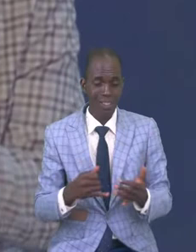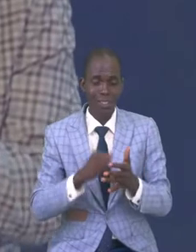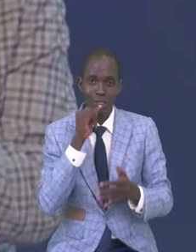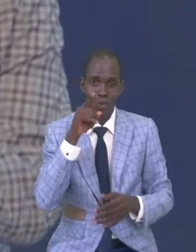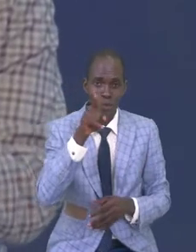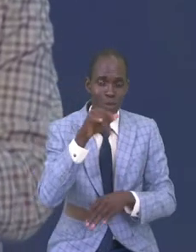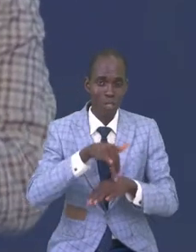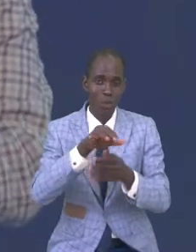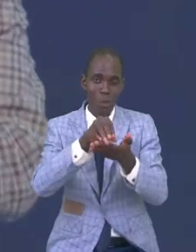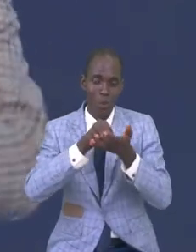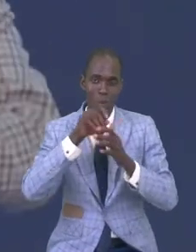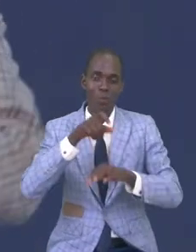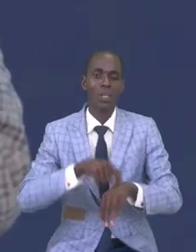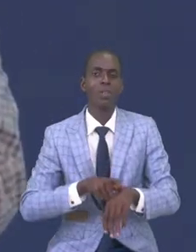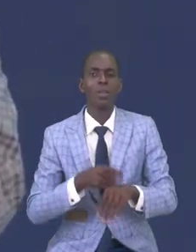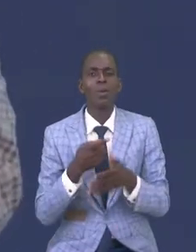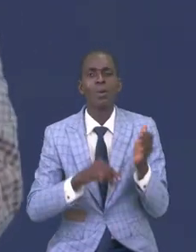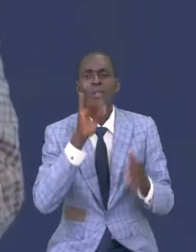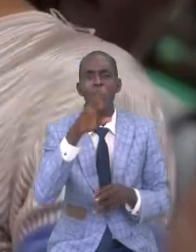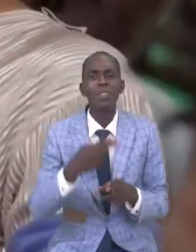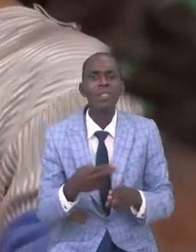time. What's your name?